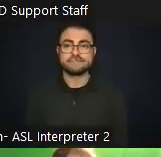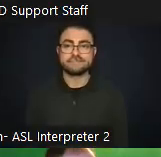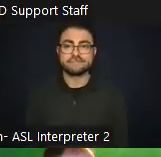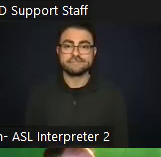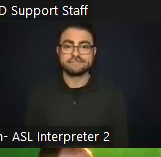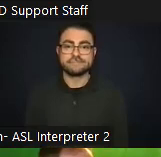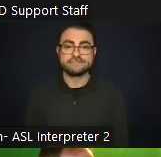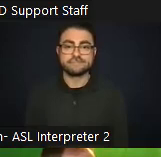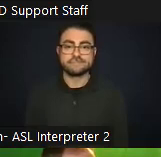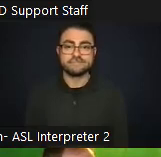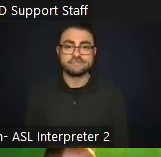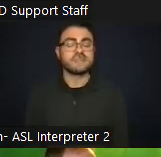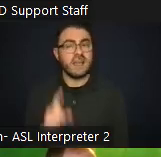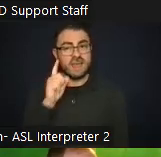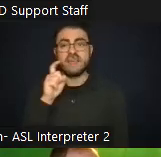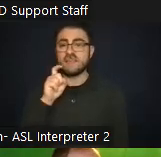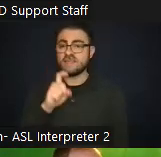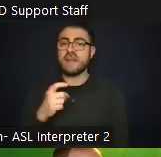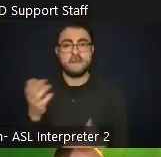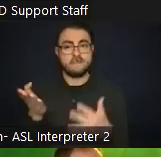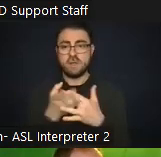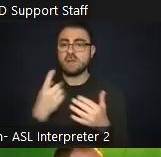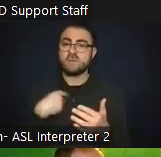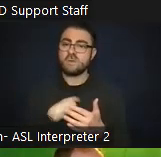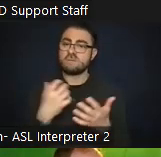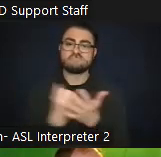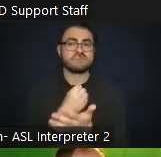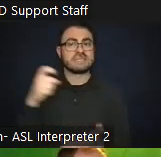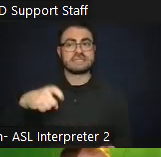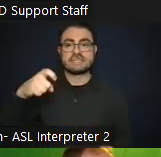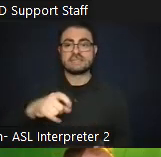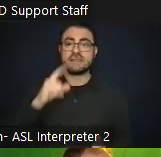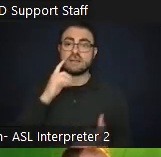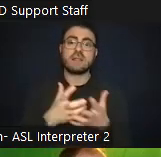I think that was a much needed break. That was a heavy lift going through compensation.